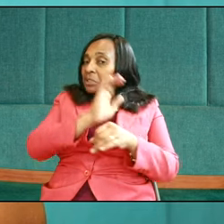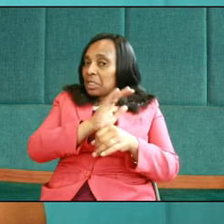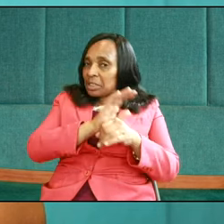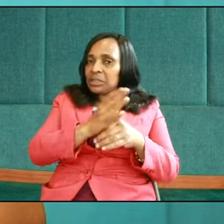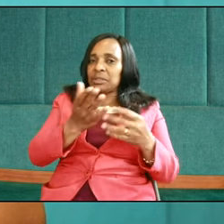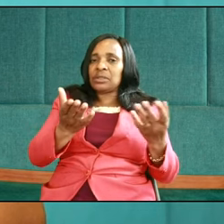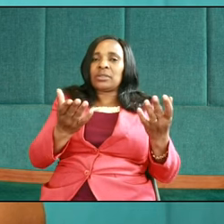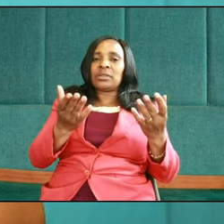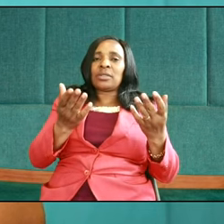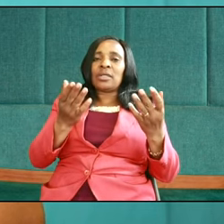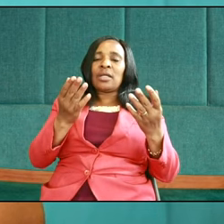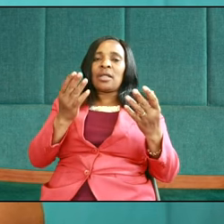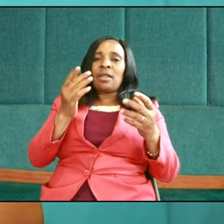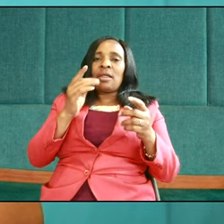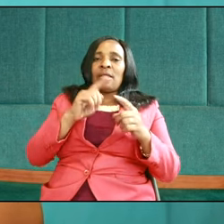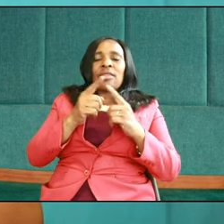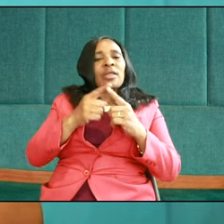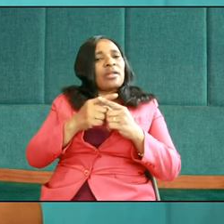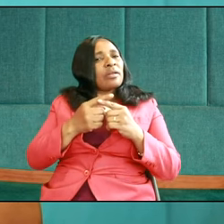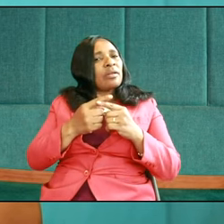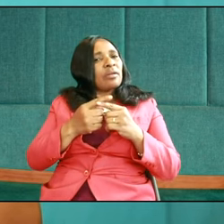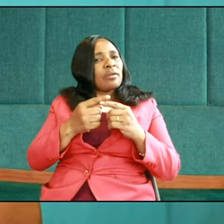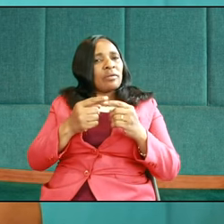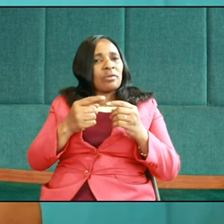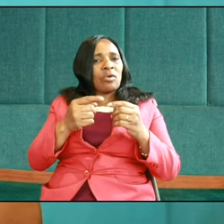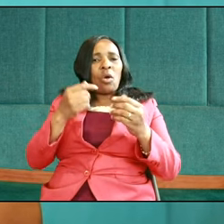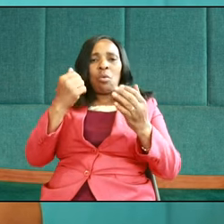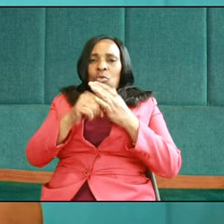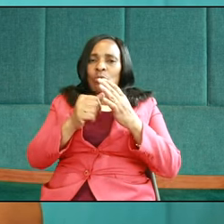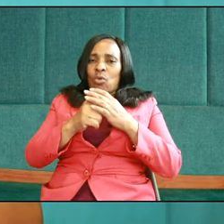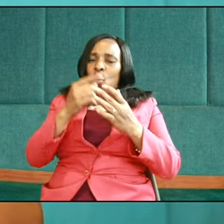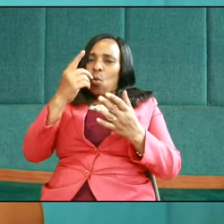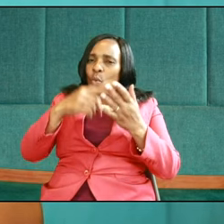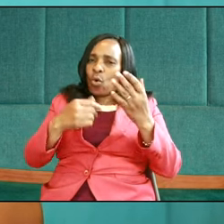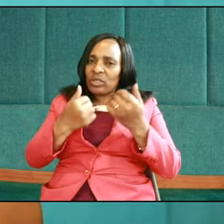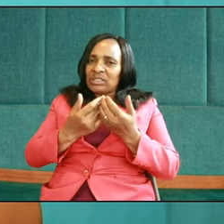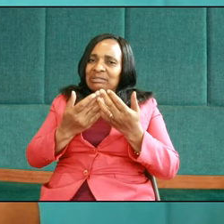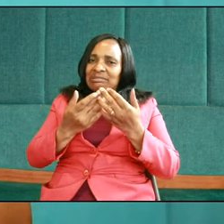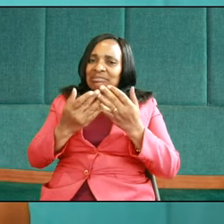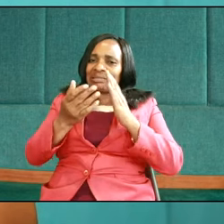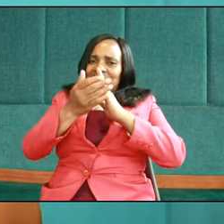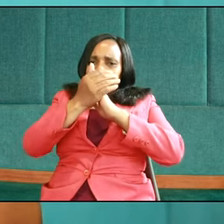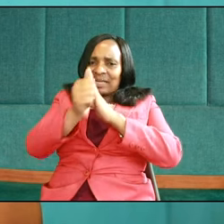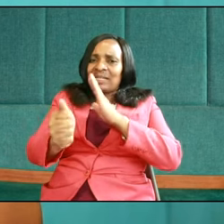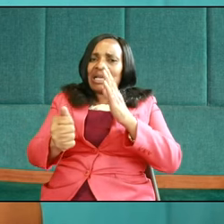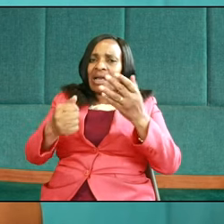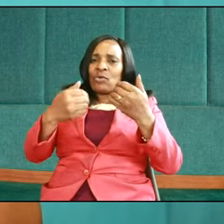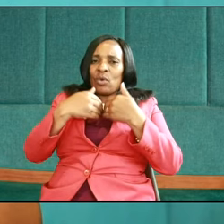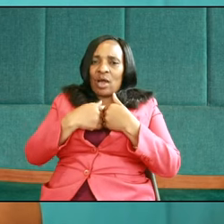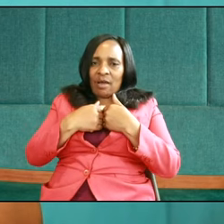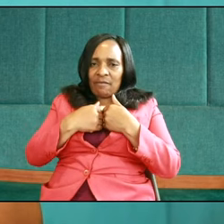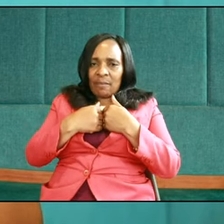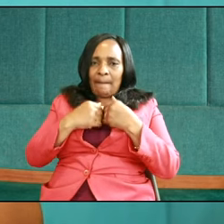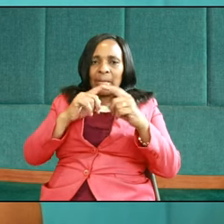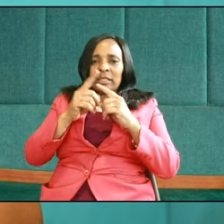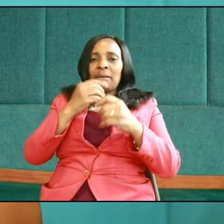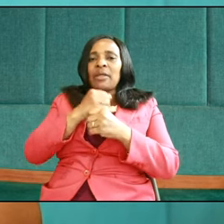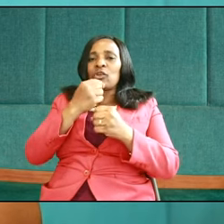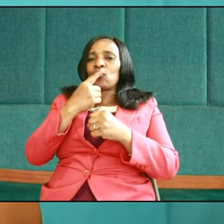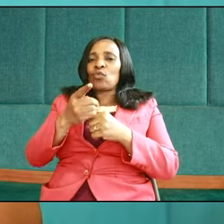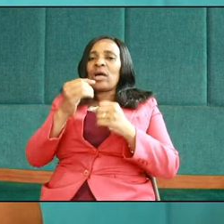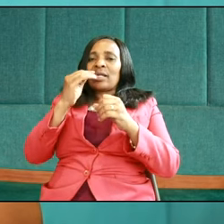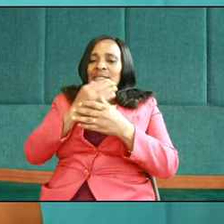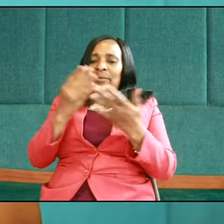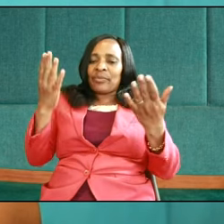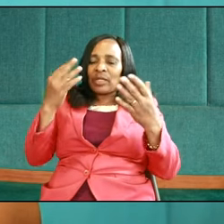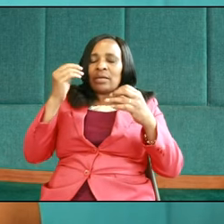And it just, if you're even not sure about what you, like what career you could choose, you can be sure that, you know, there's